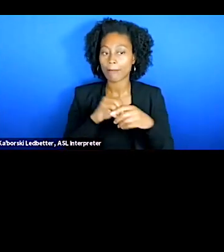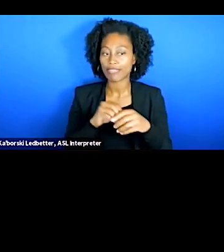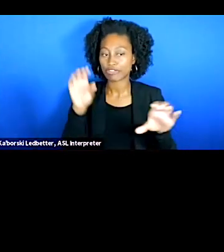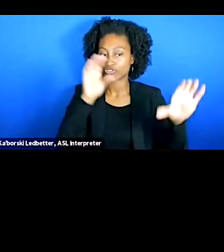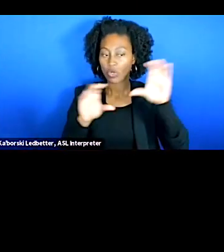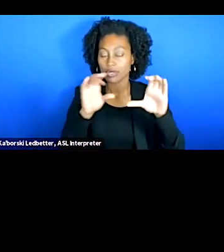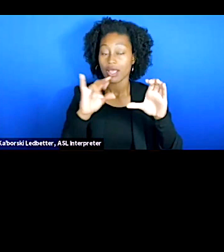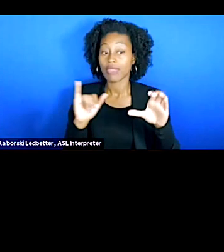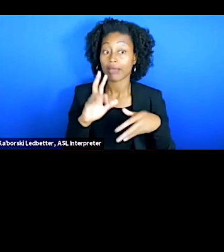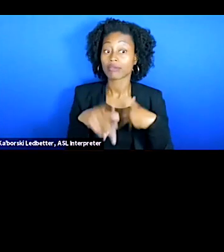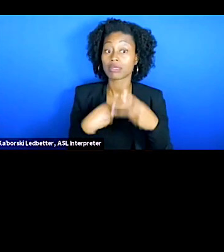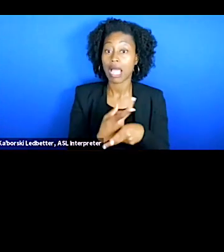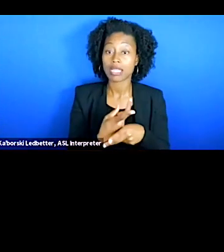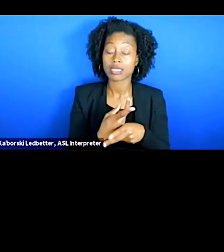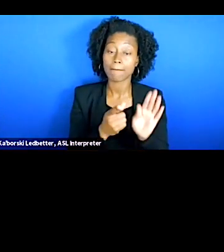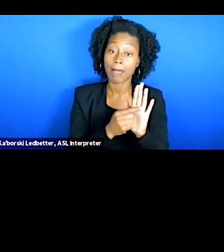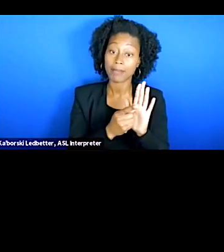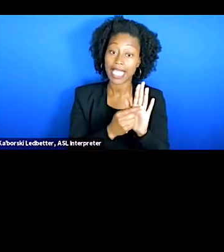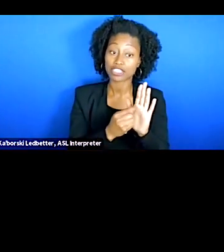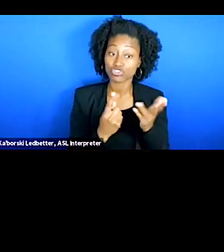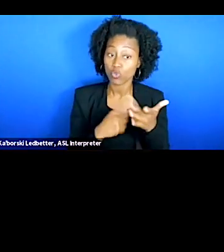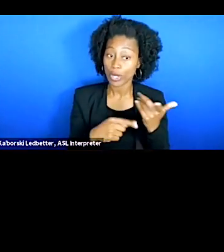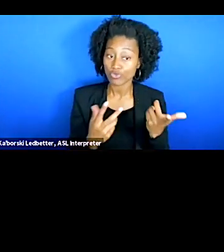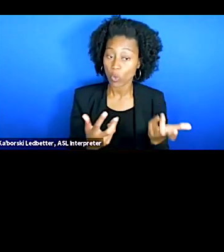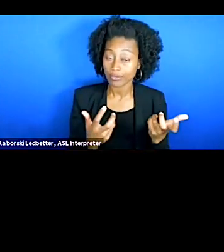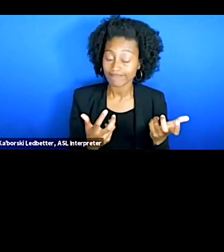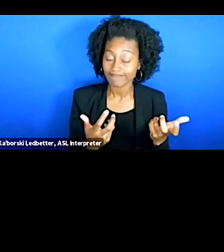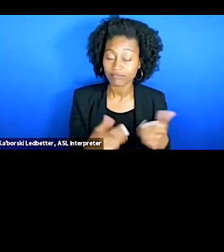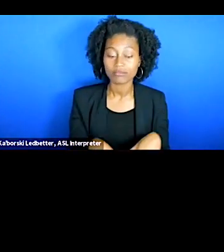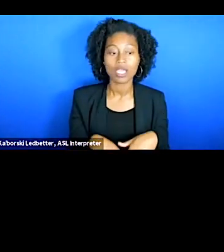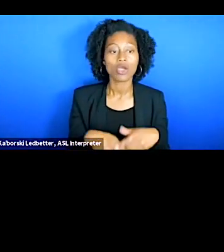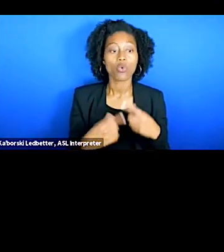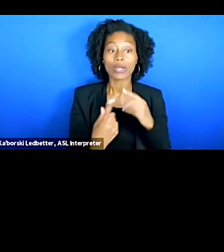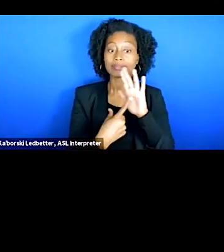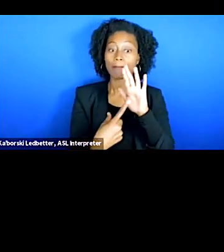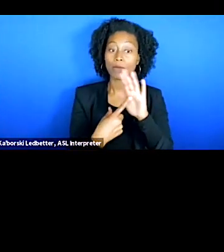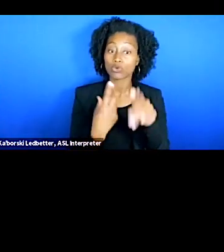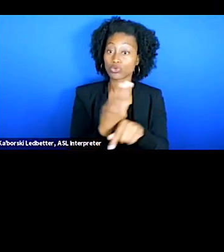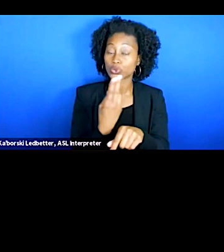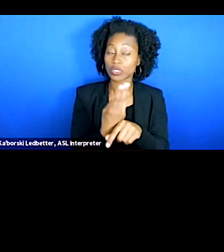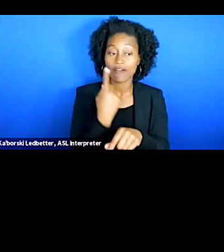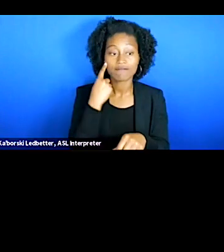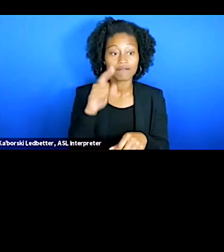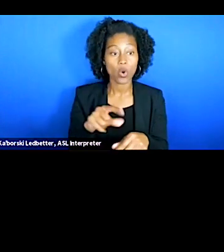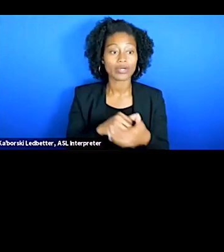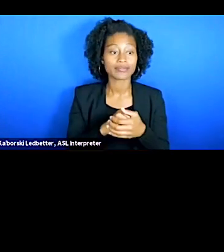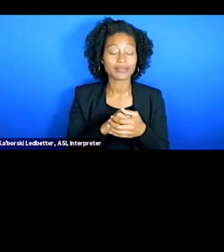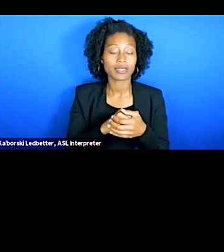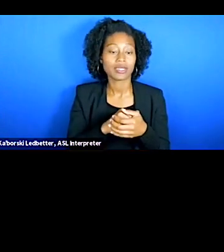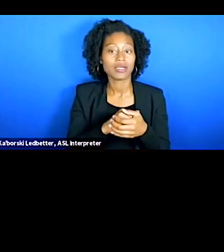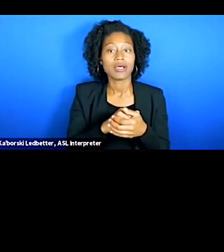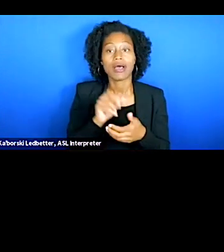as the type of publication that we want to include. In the example that we are using for